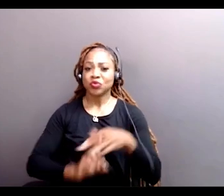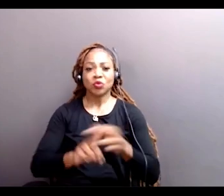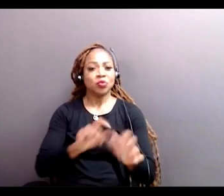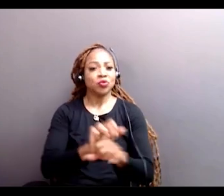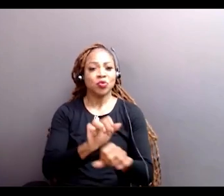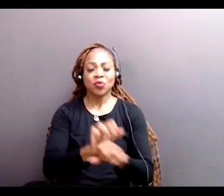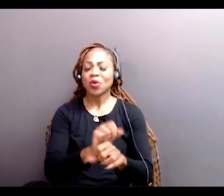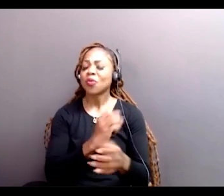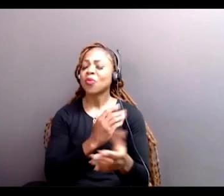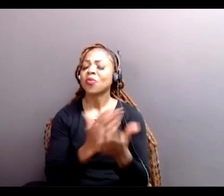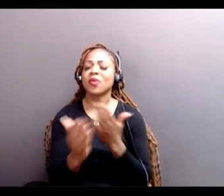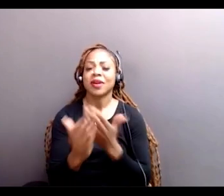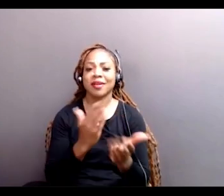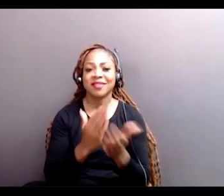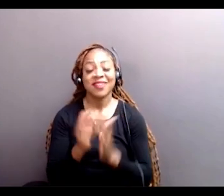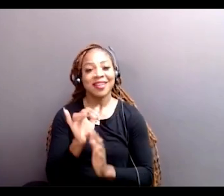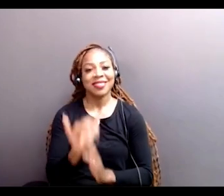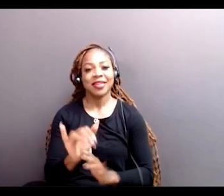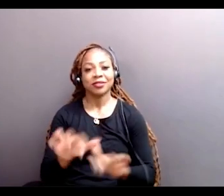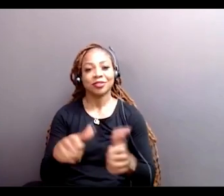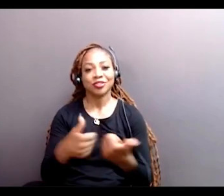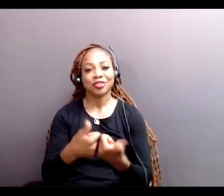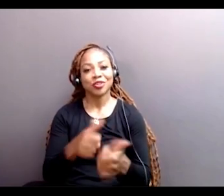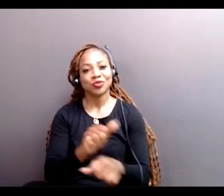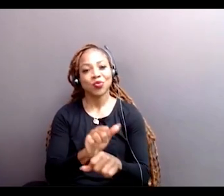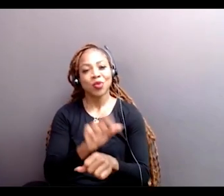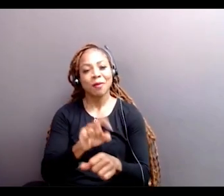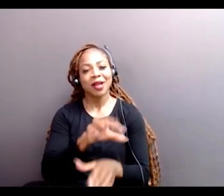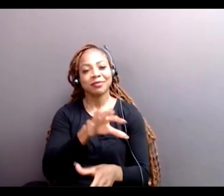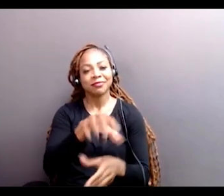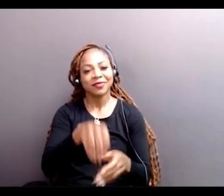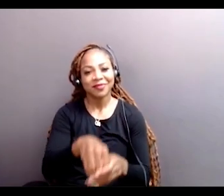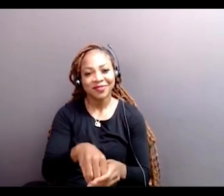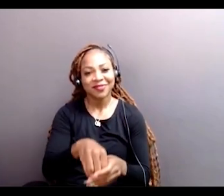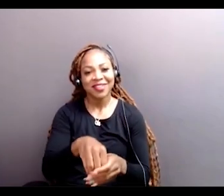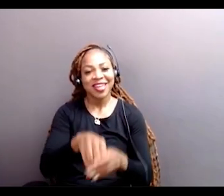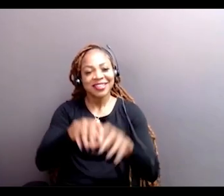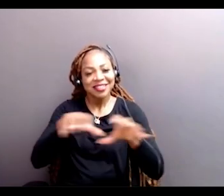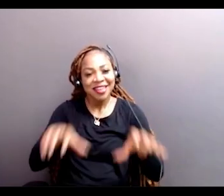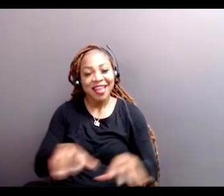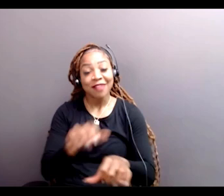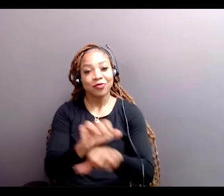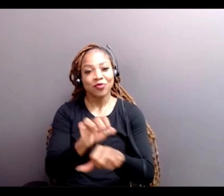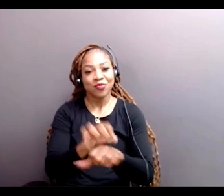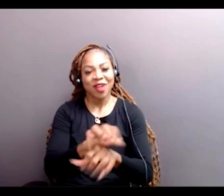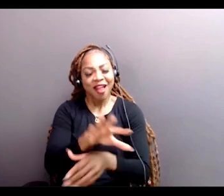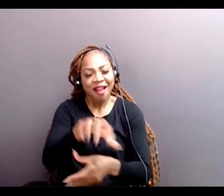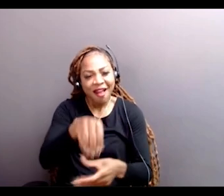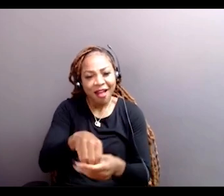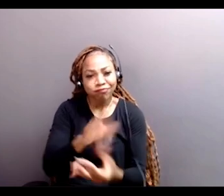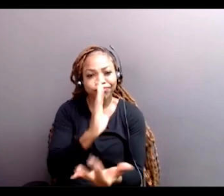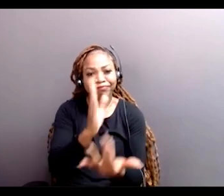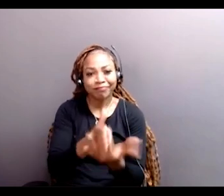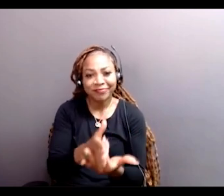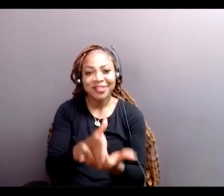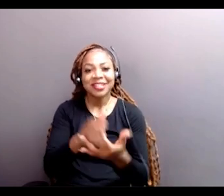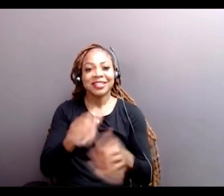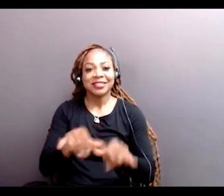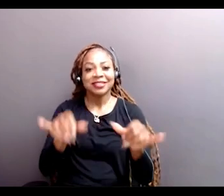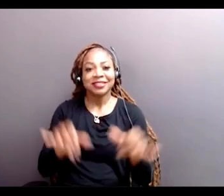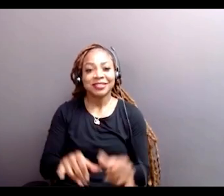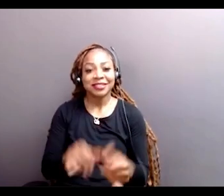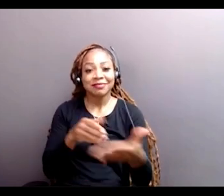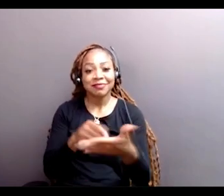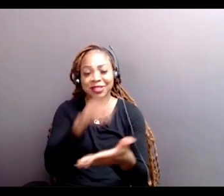health practitioners, then this is the difficult work we need to be engaged in. And it's the active work, actively interrupting systemic